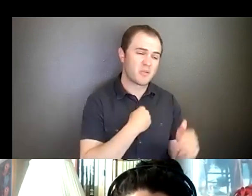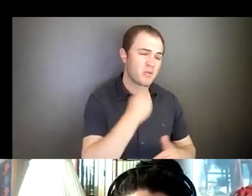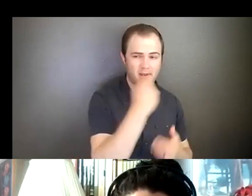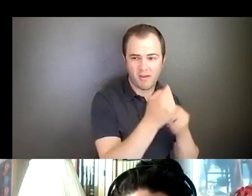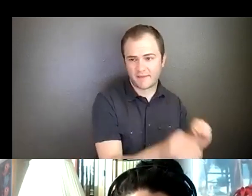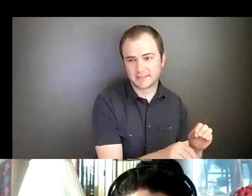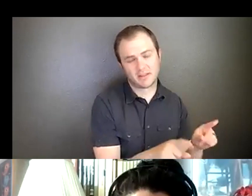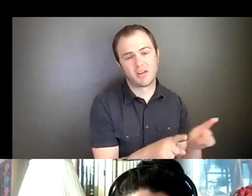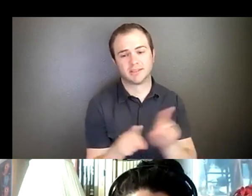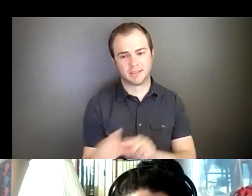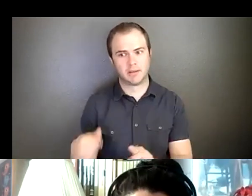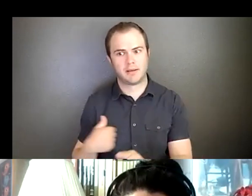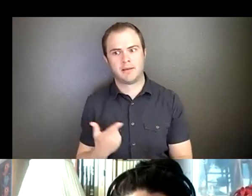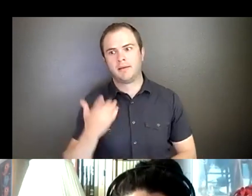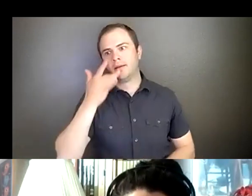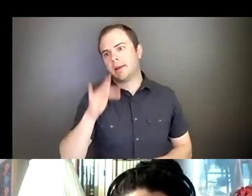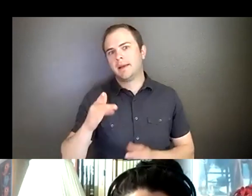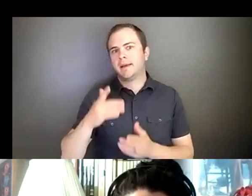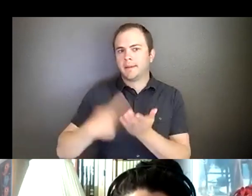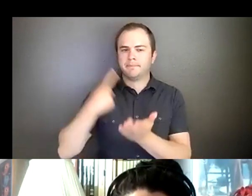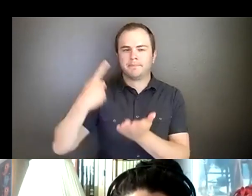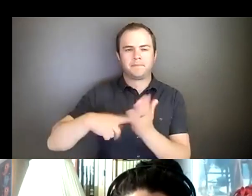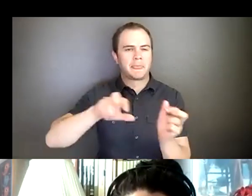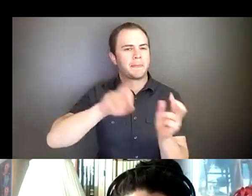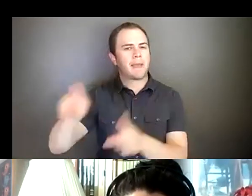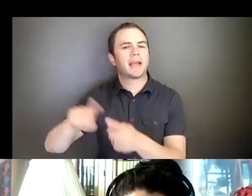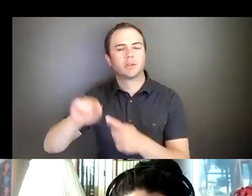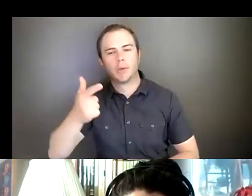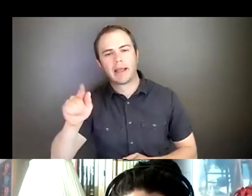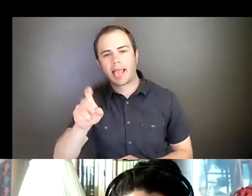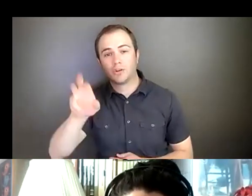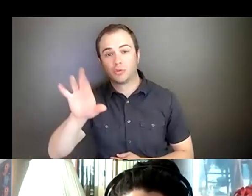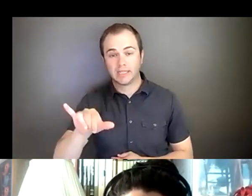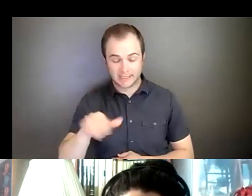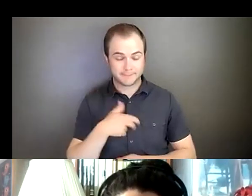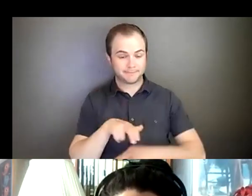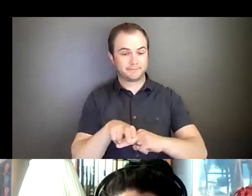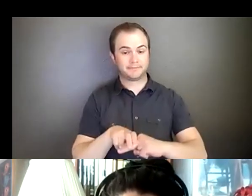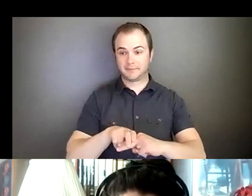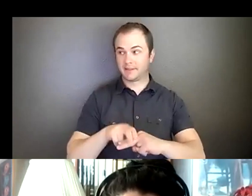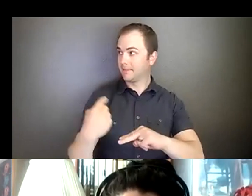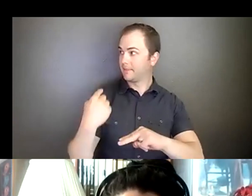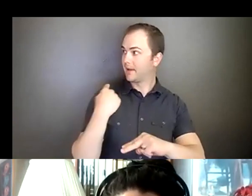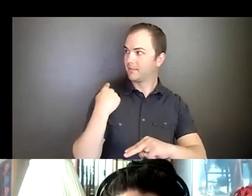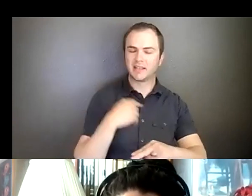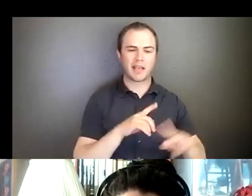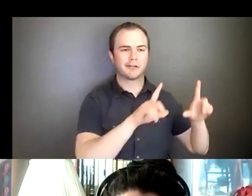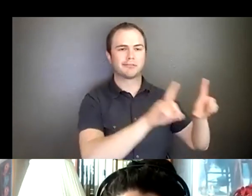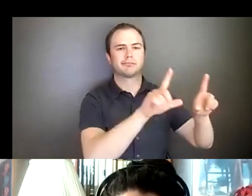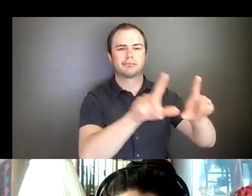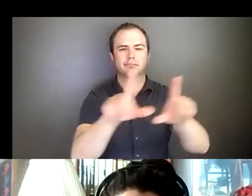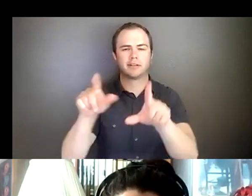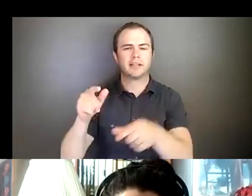very grateful to be back in the gallery now. Behind me is art from some of our artists at